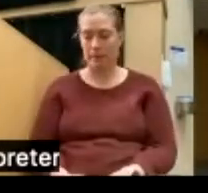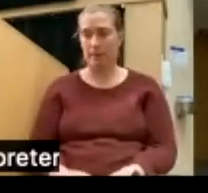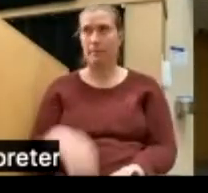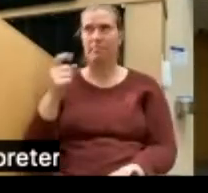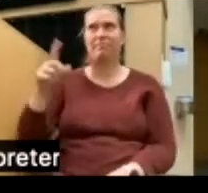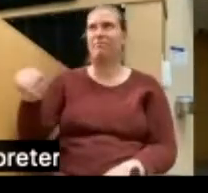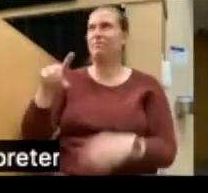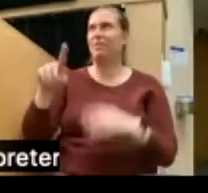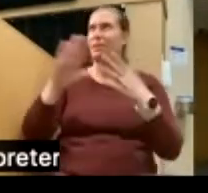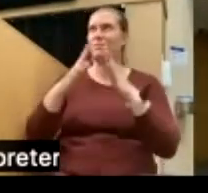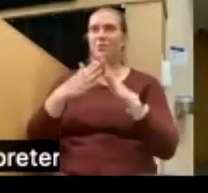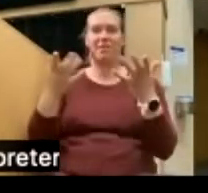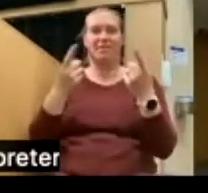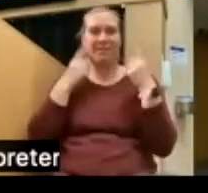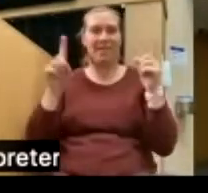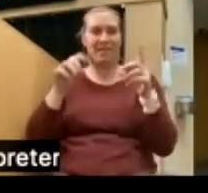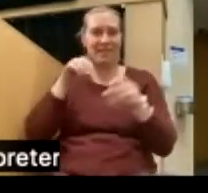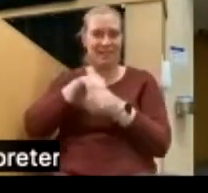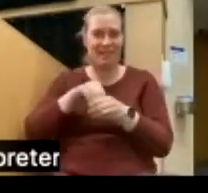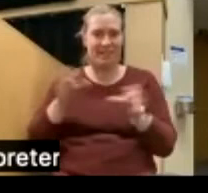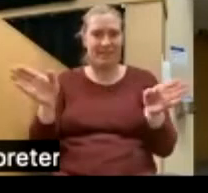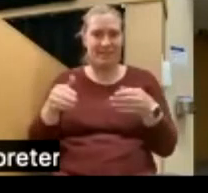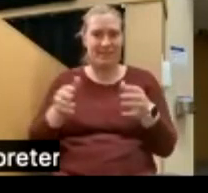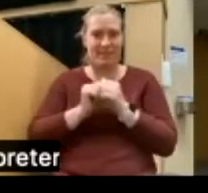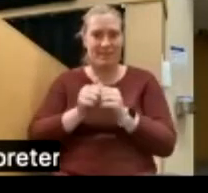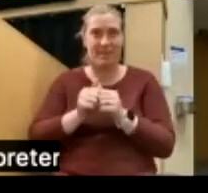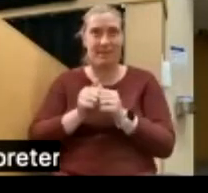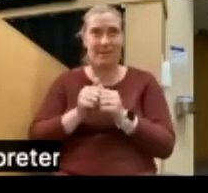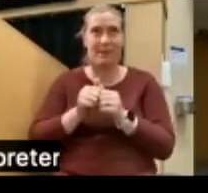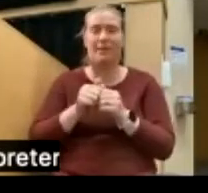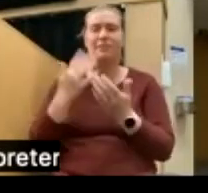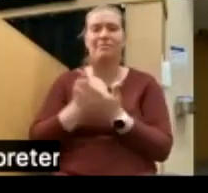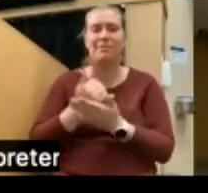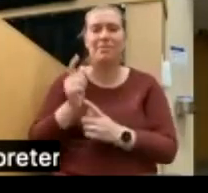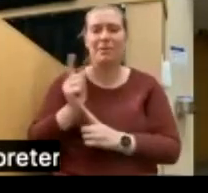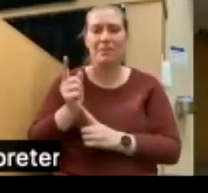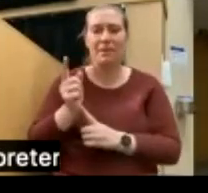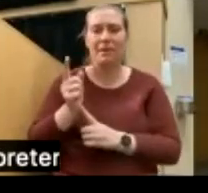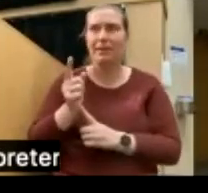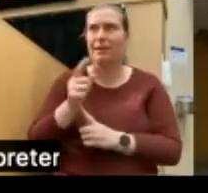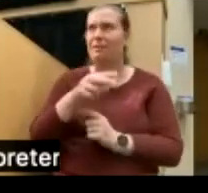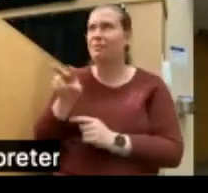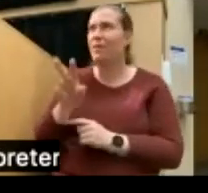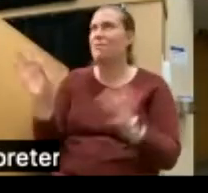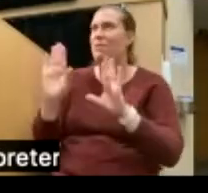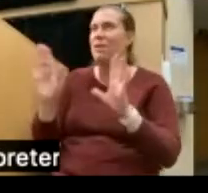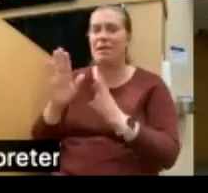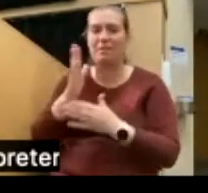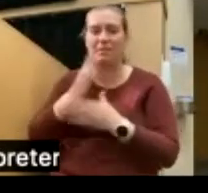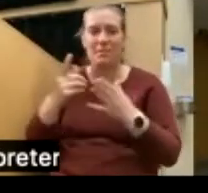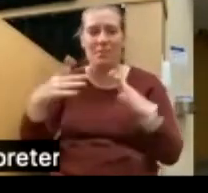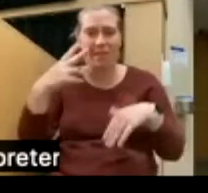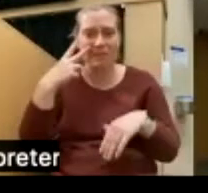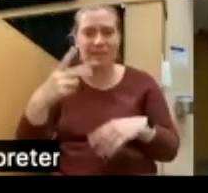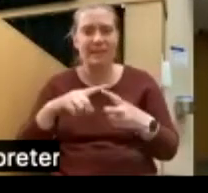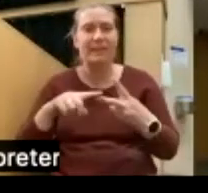community, finally in a room together, if you just want to take 1 minute and maybe wave at someone you haven't yet had a chance to say hi to or